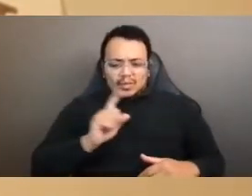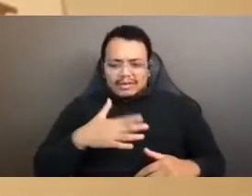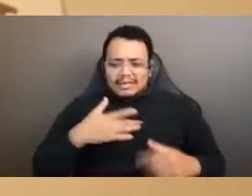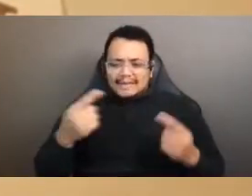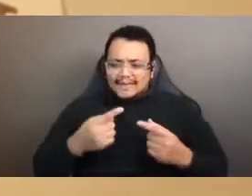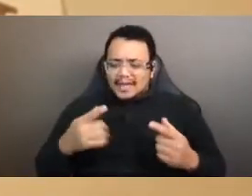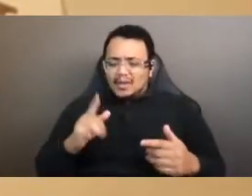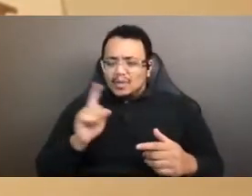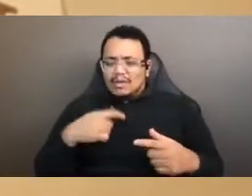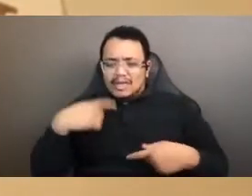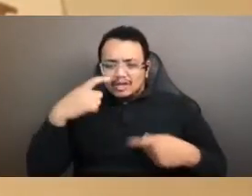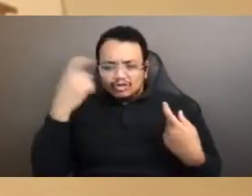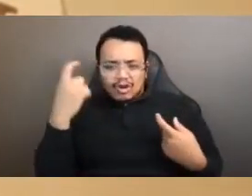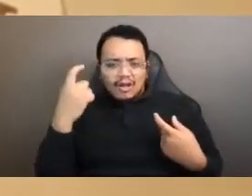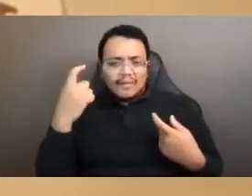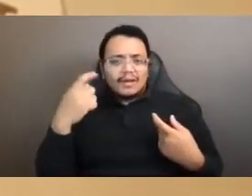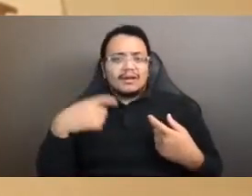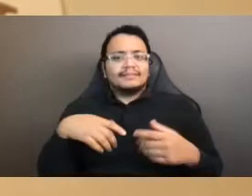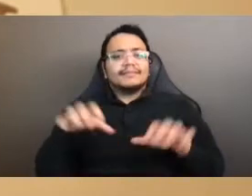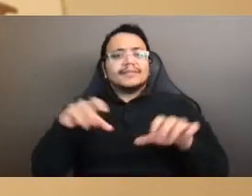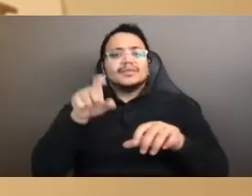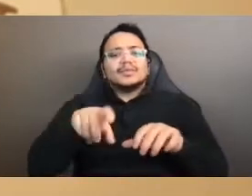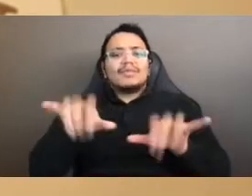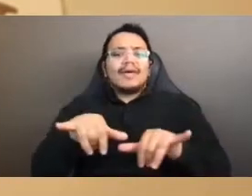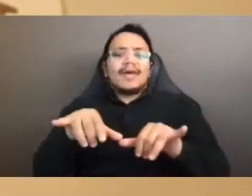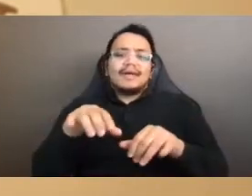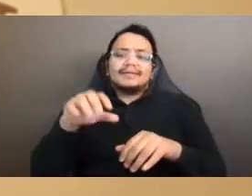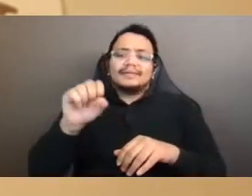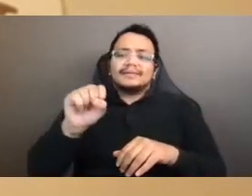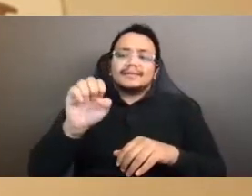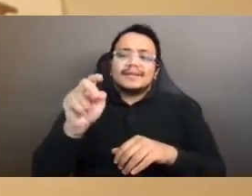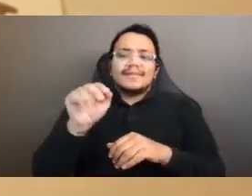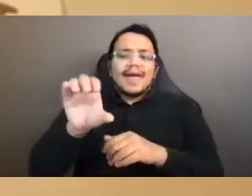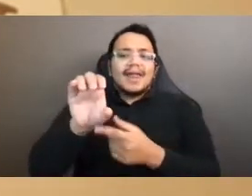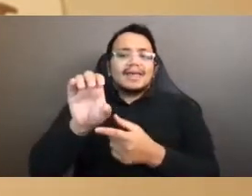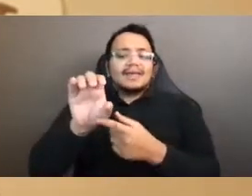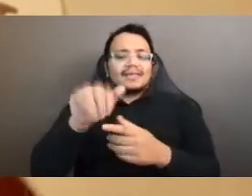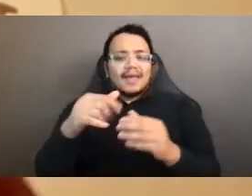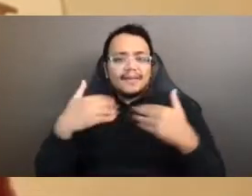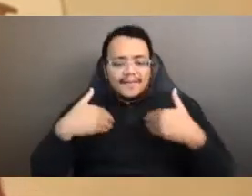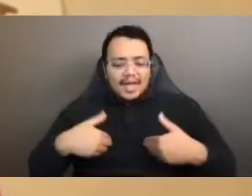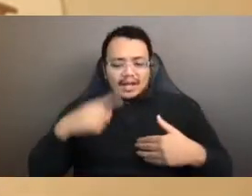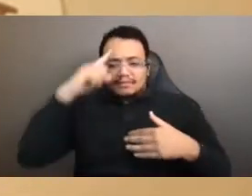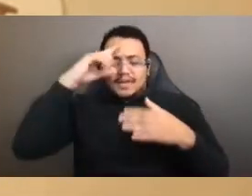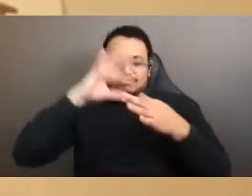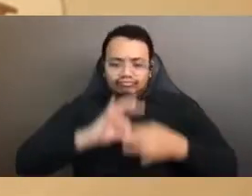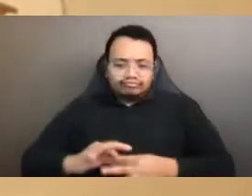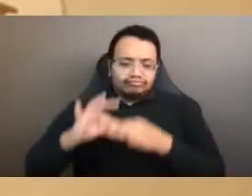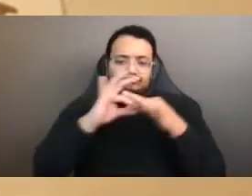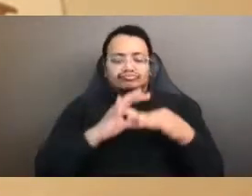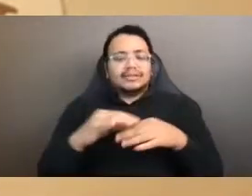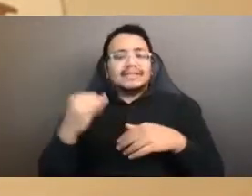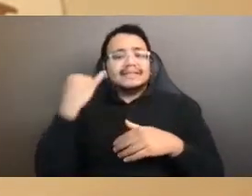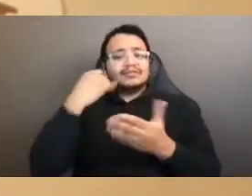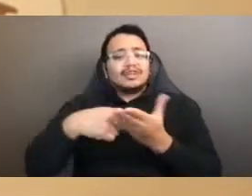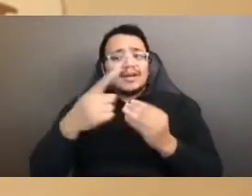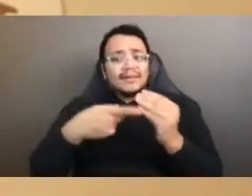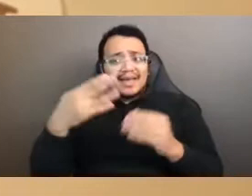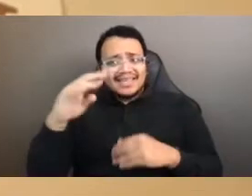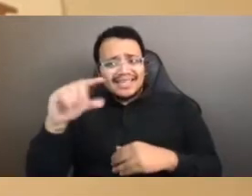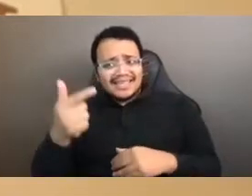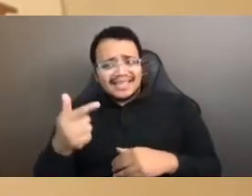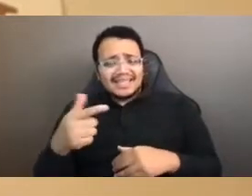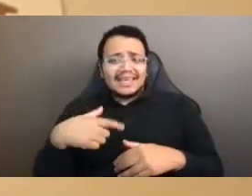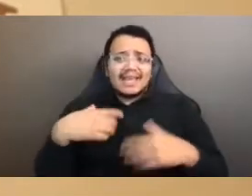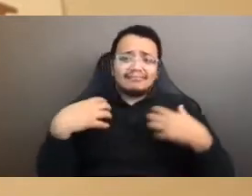We got to get into that somatic work. While we're talking about cultural healing and we're talking about restoration, we got to be mindful and talk about our bodies as well